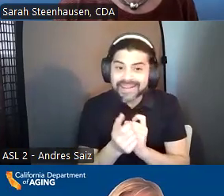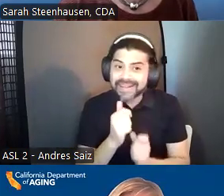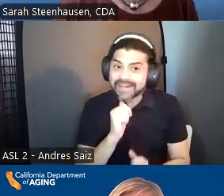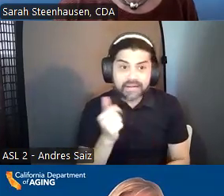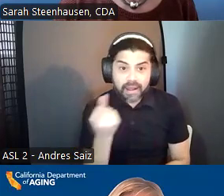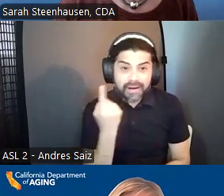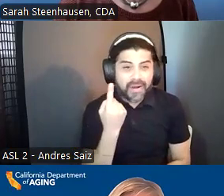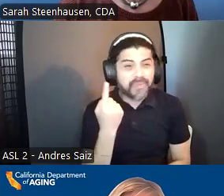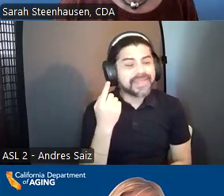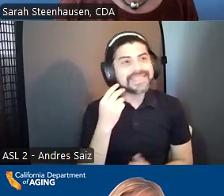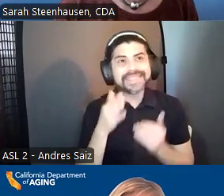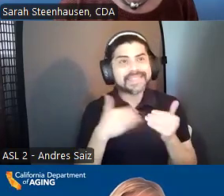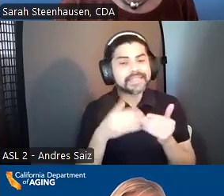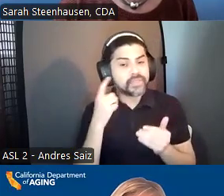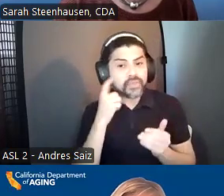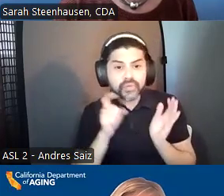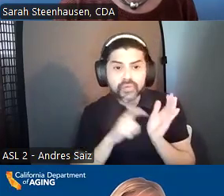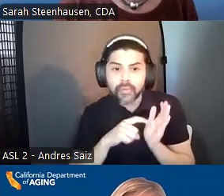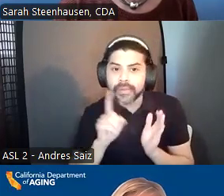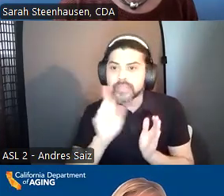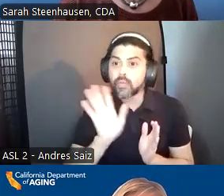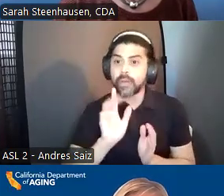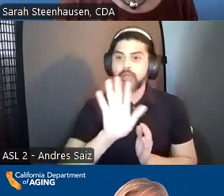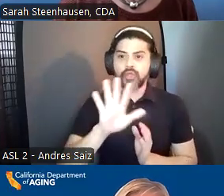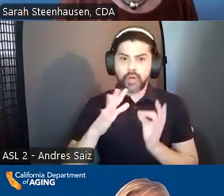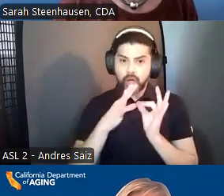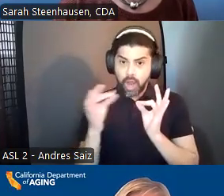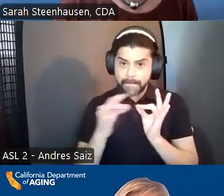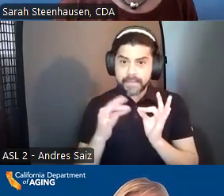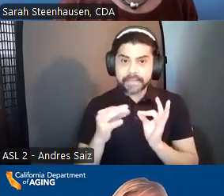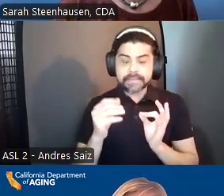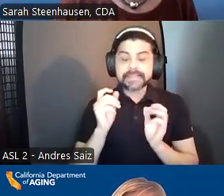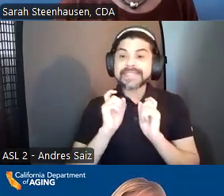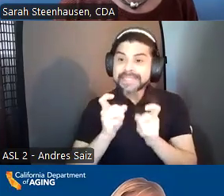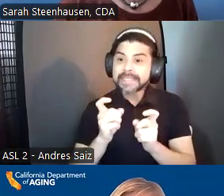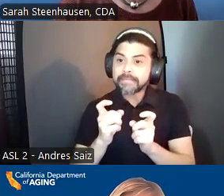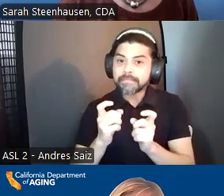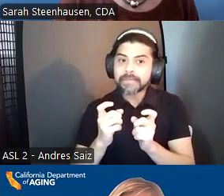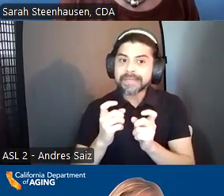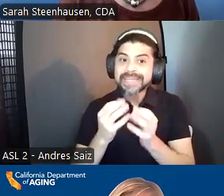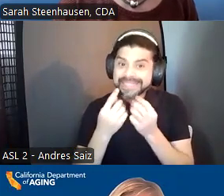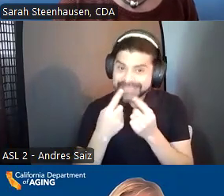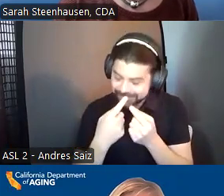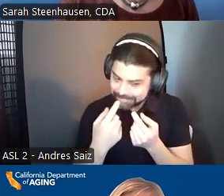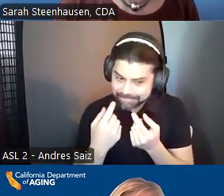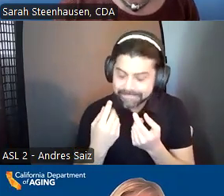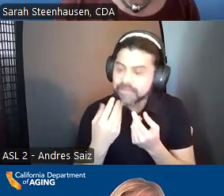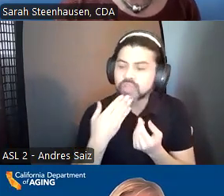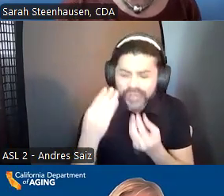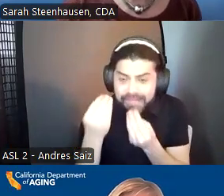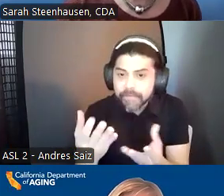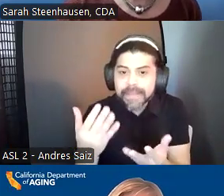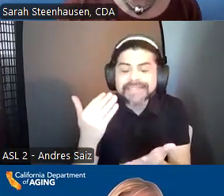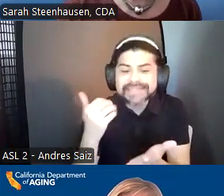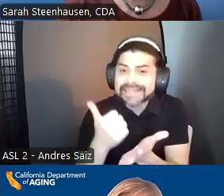a difference, but the advocacy and partnership you bring truly does make a difference. So in conclusion,